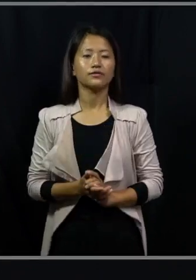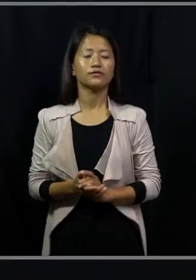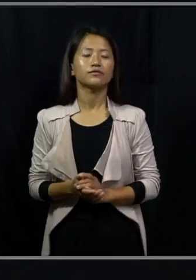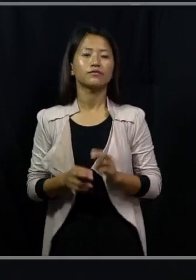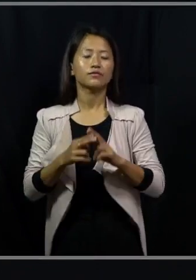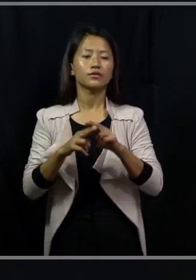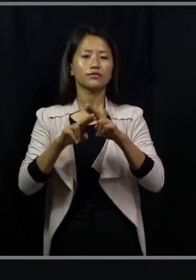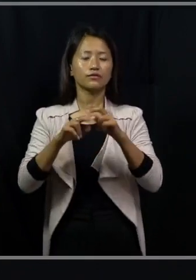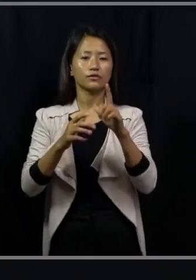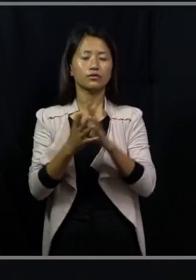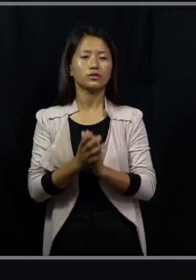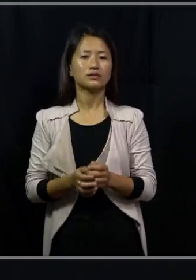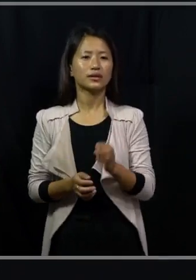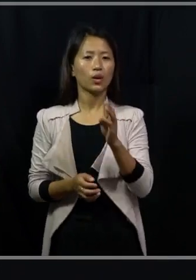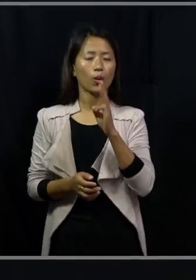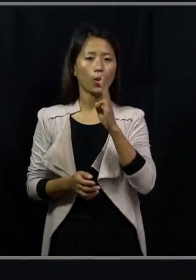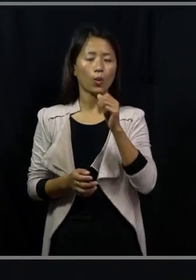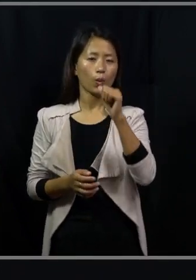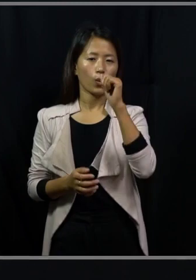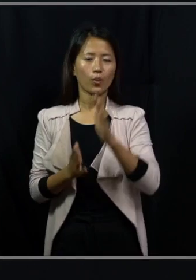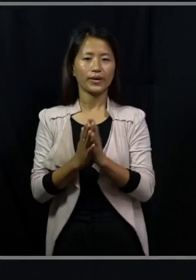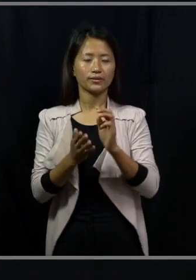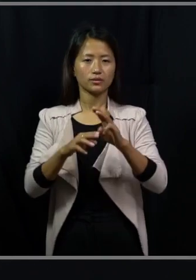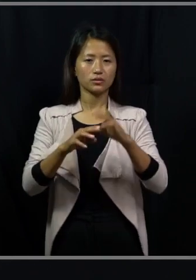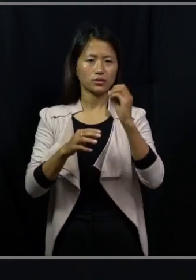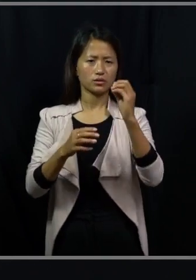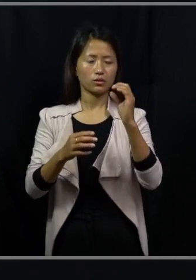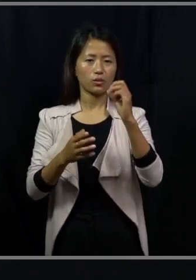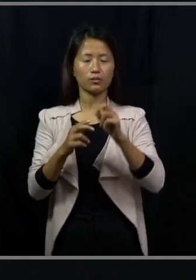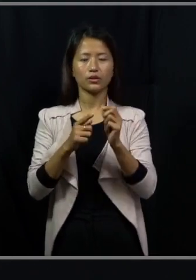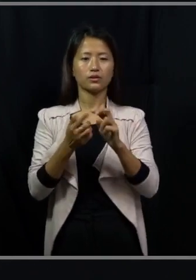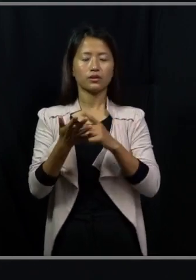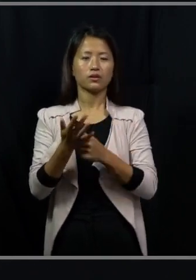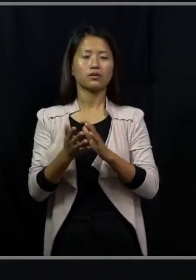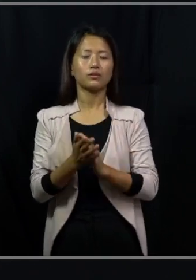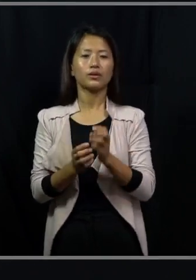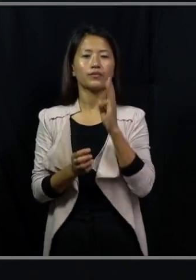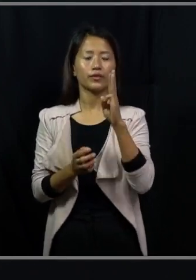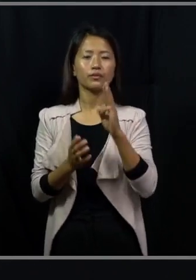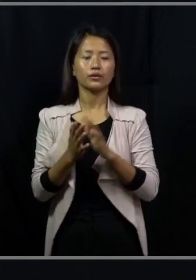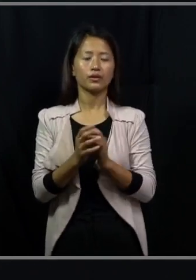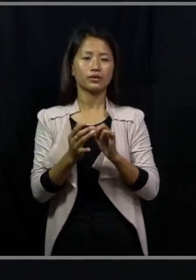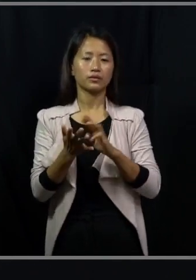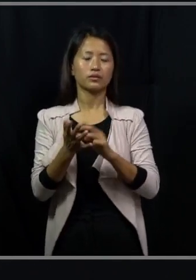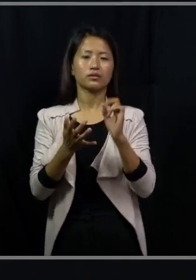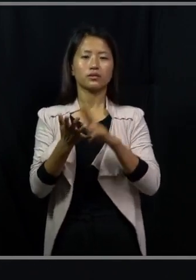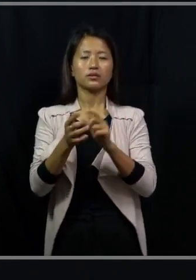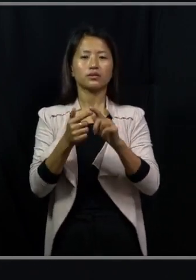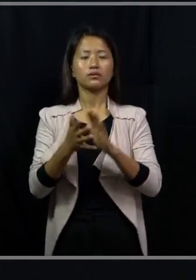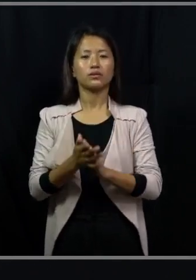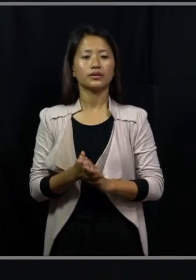trades like wine, oil, coppers, and also with wood.